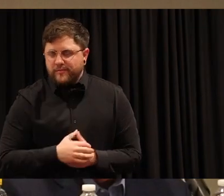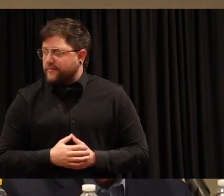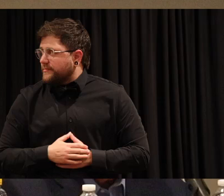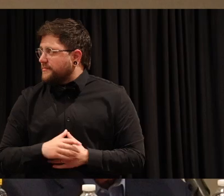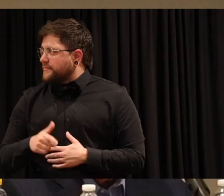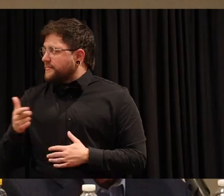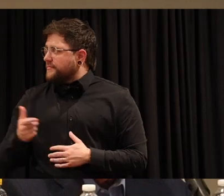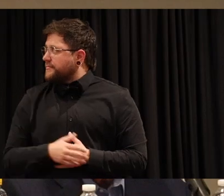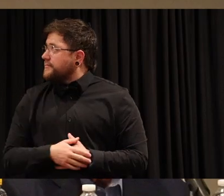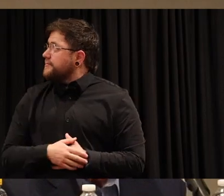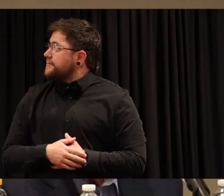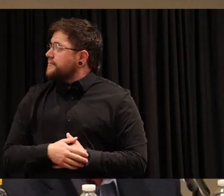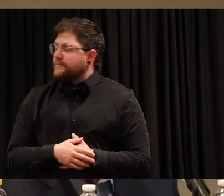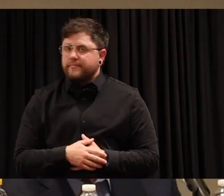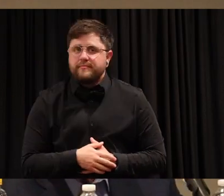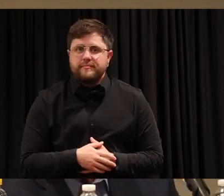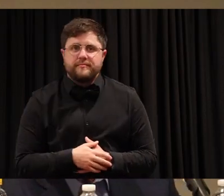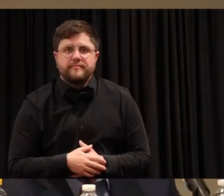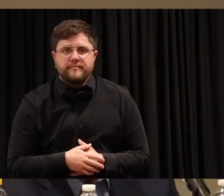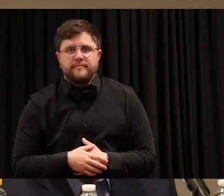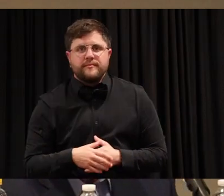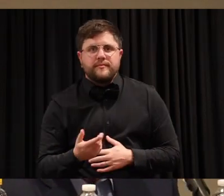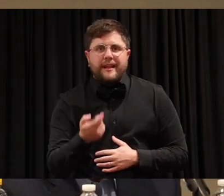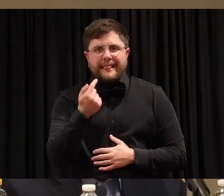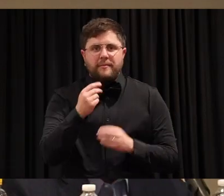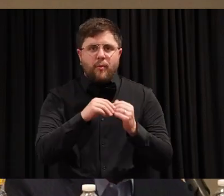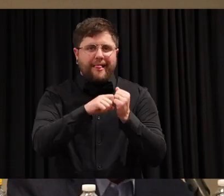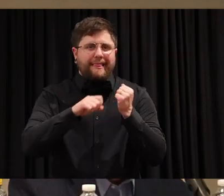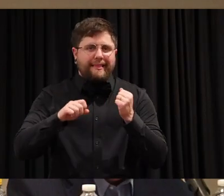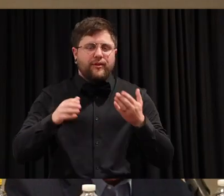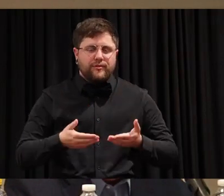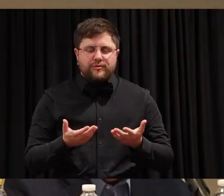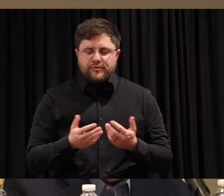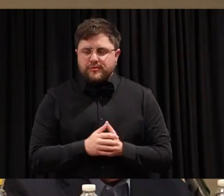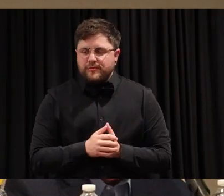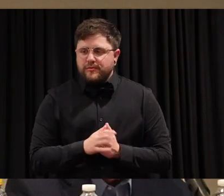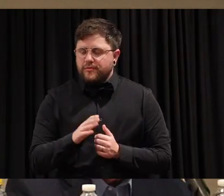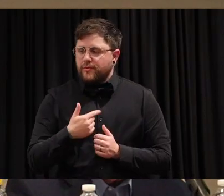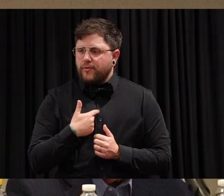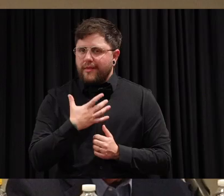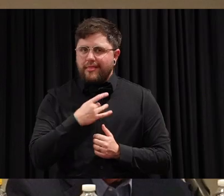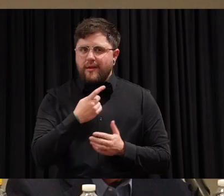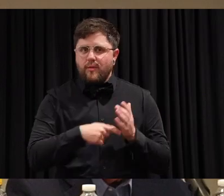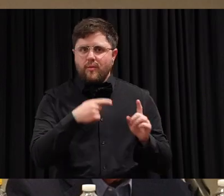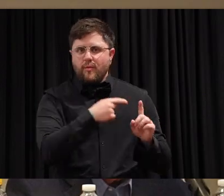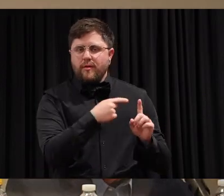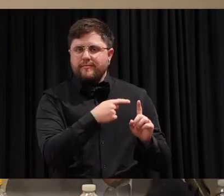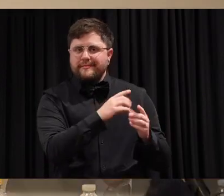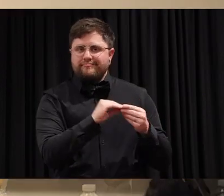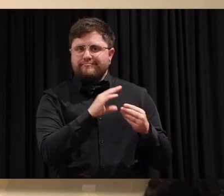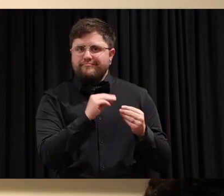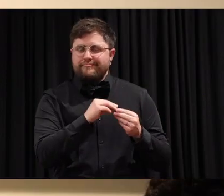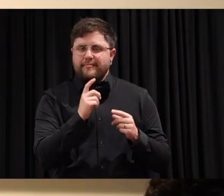Yeah, by way of a more lengthy introduction, so... I really like what Mr. Tierney was talking about